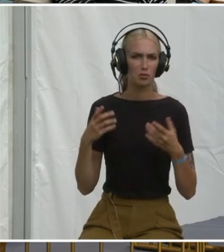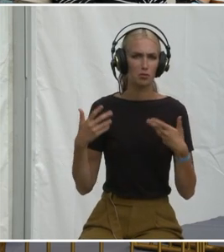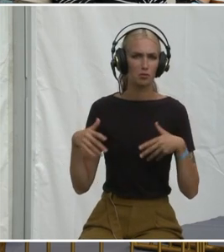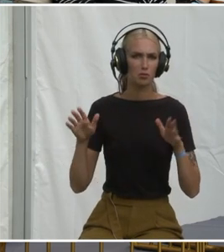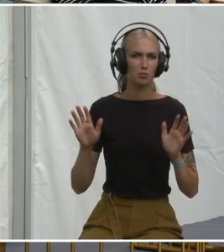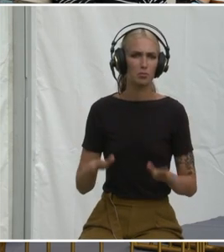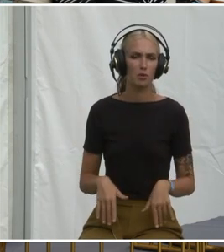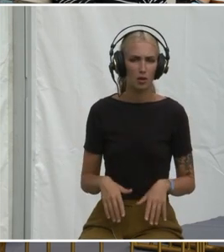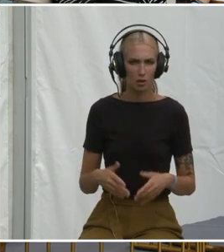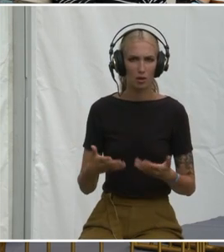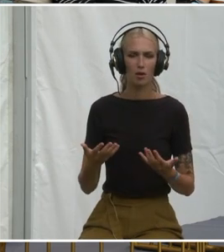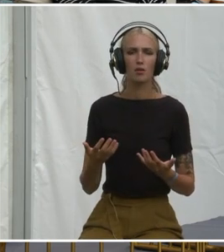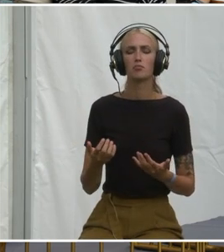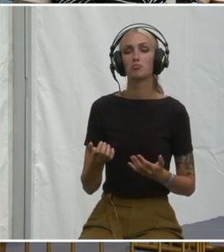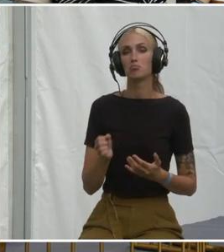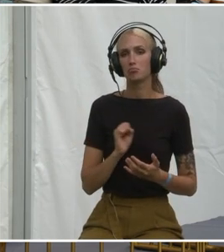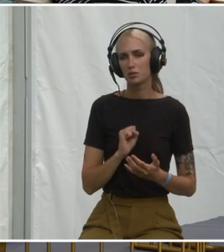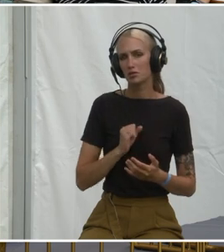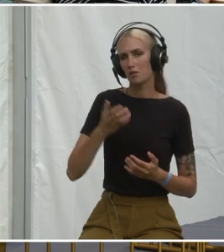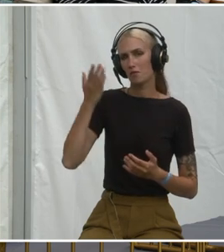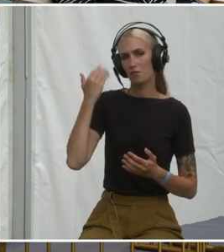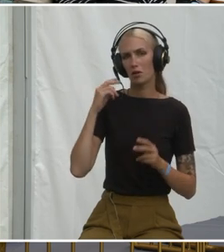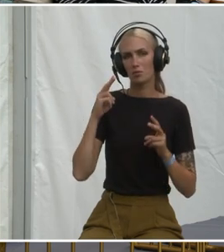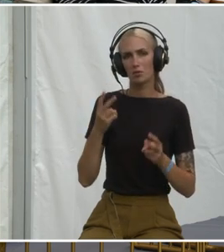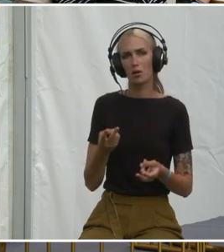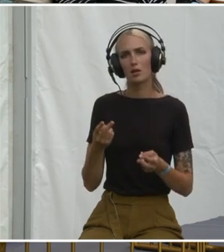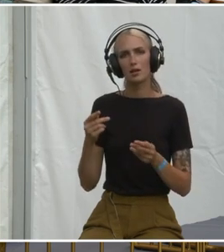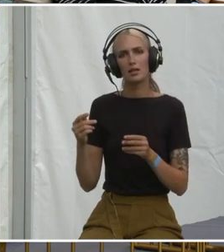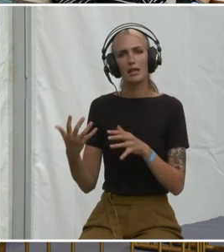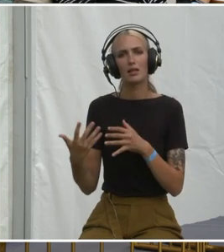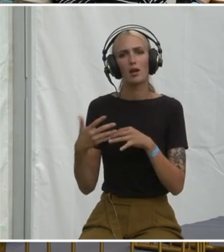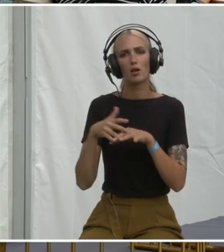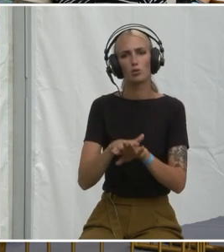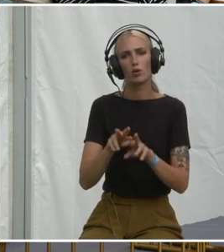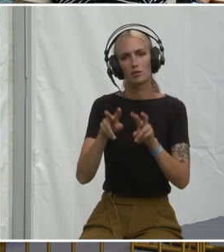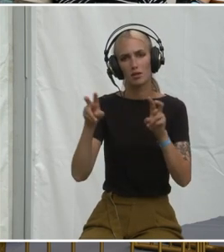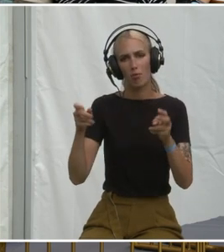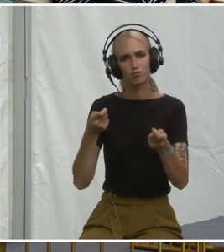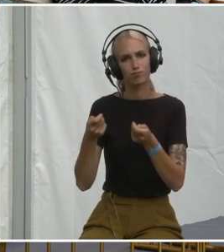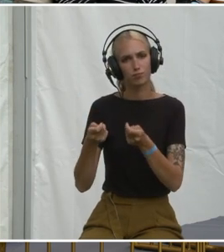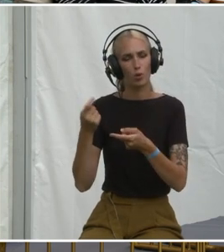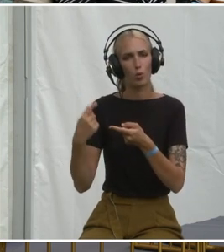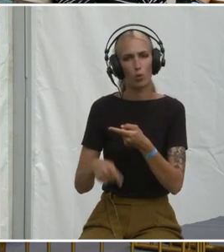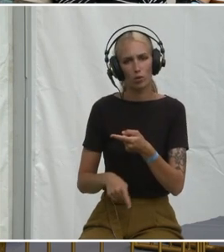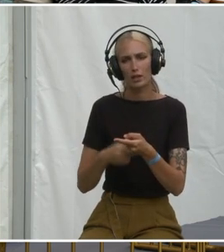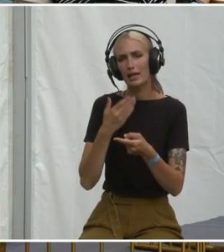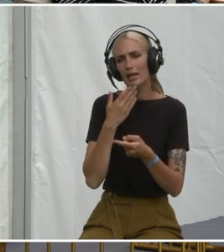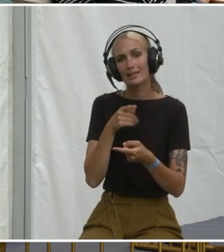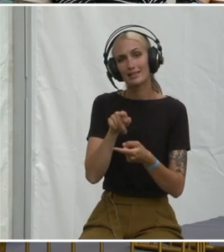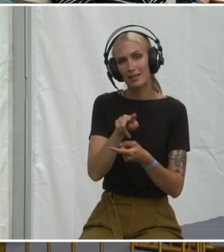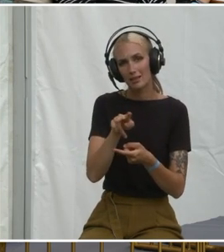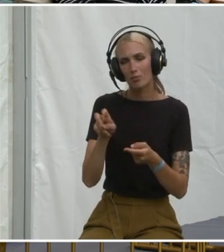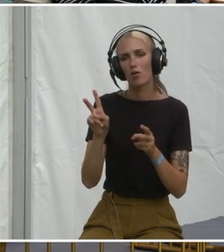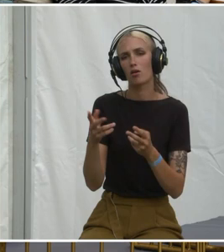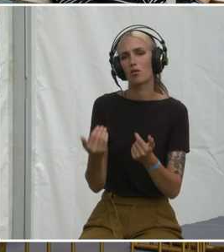was dealing with the topics related to integration. So probably we will bring these topics somehow to the table as